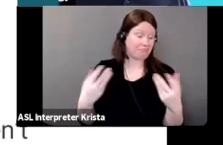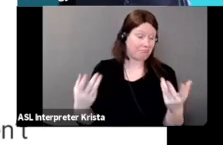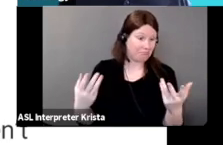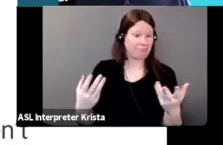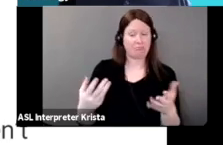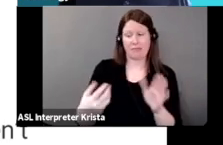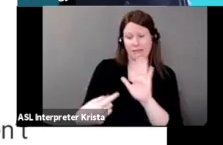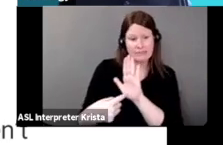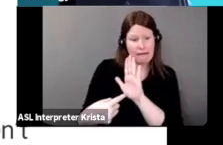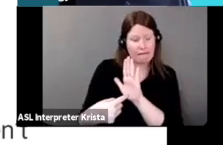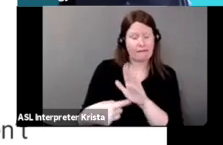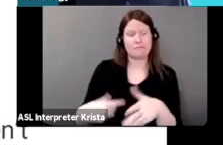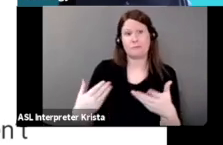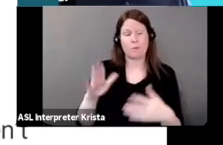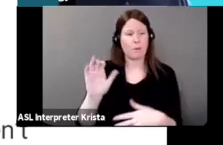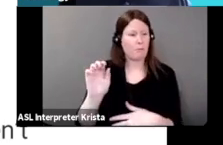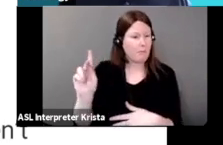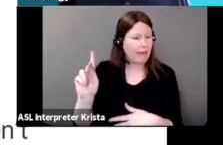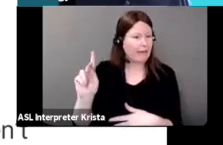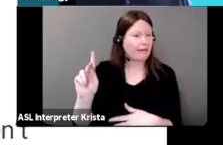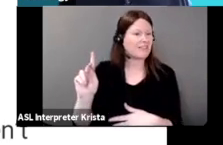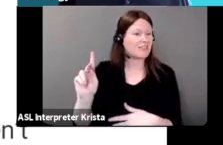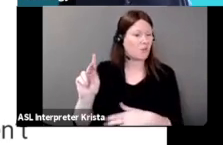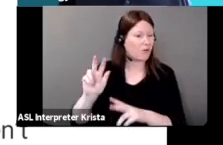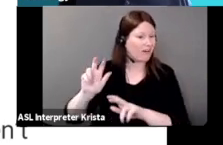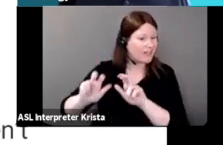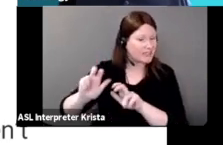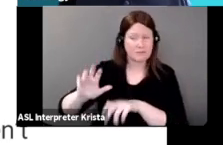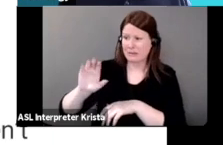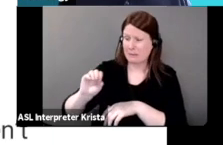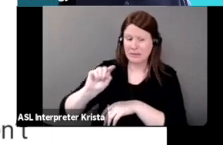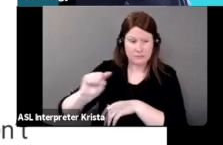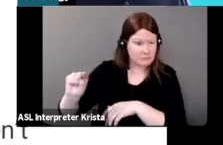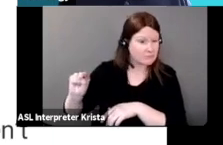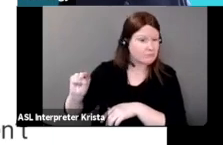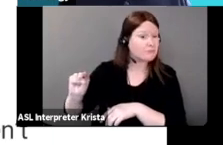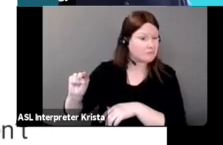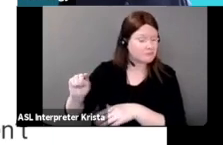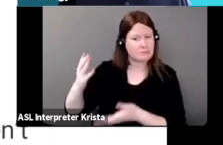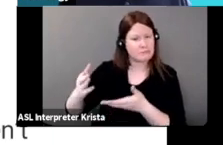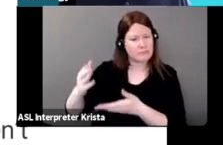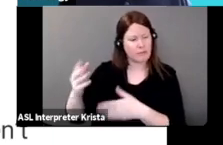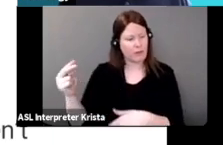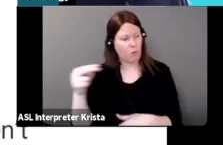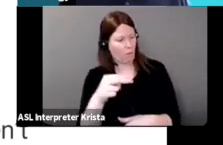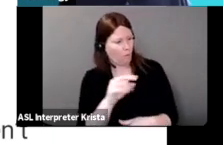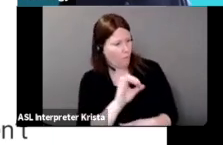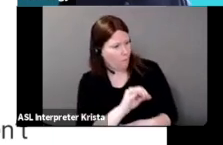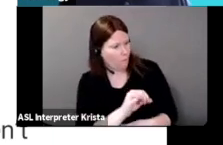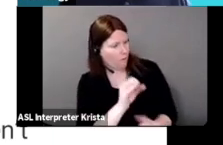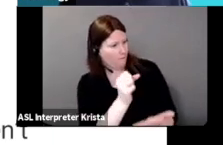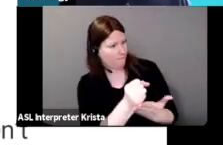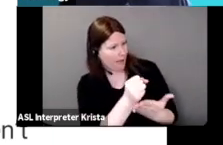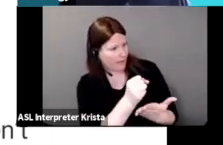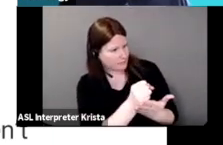different banks or venture capital companies may look to patents and trademarks as a